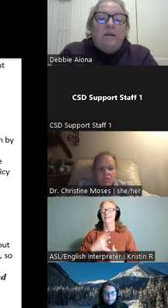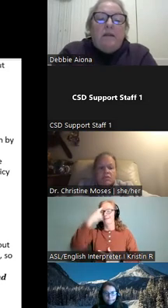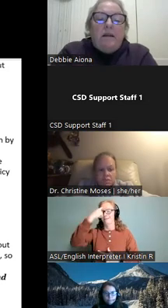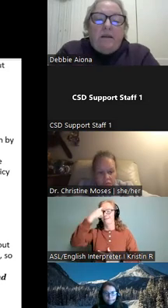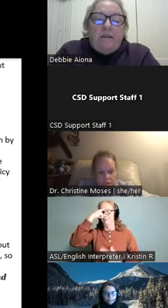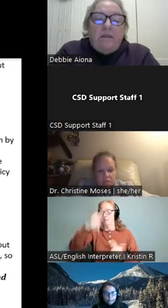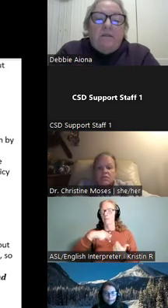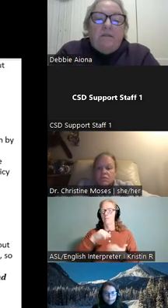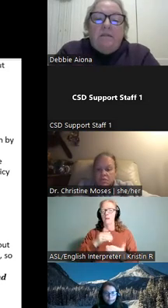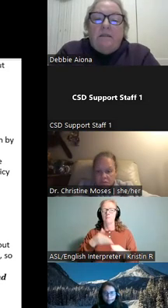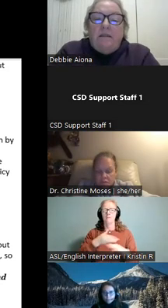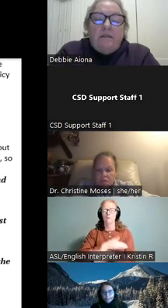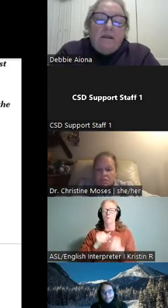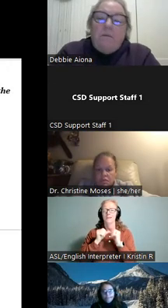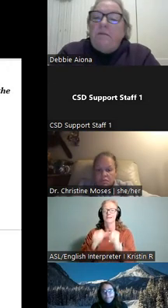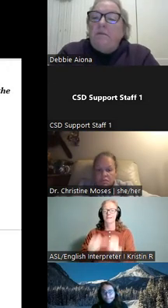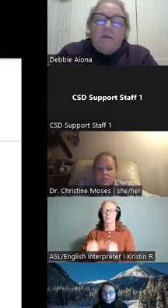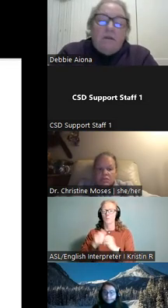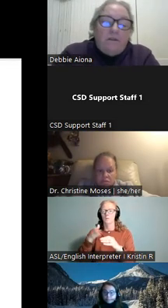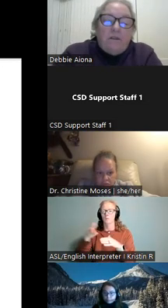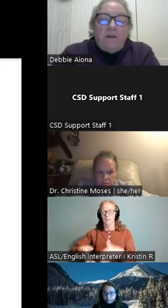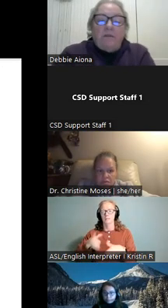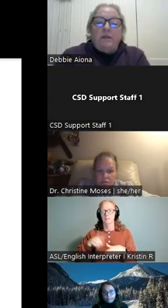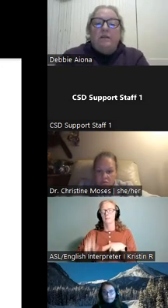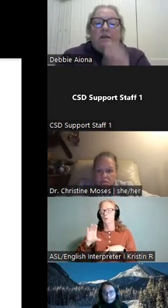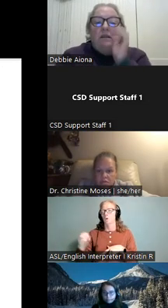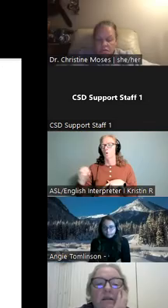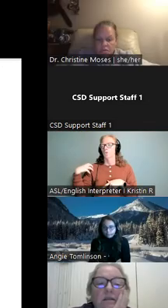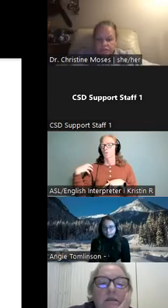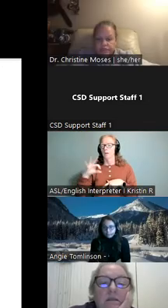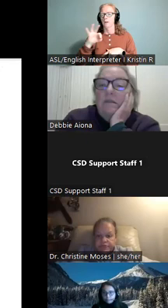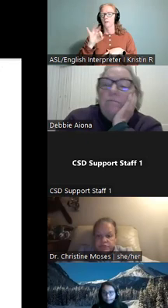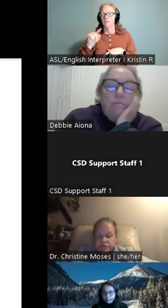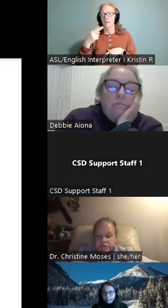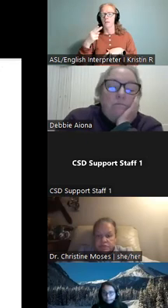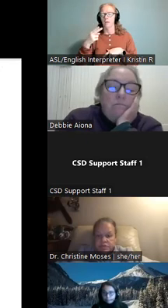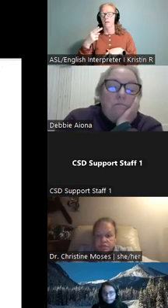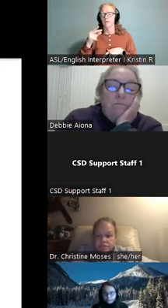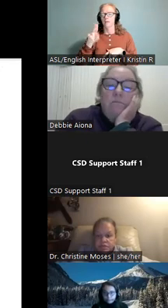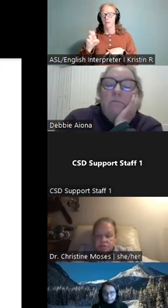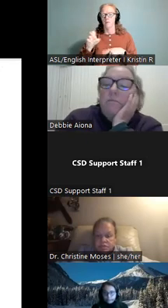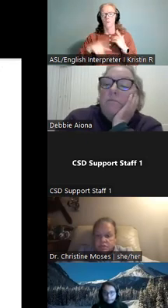we carry on with the rest of this. But Co-Chair Faith, what do you think of that idea?